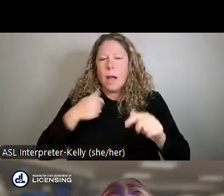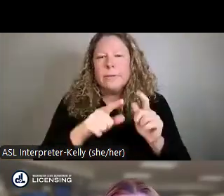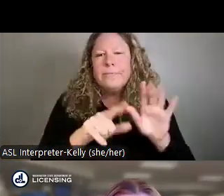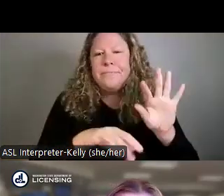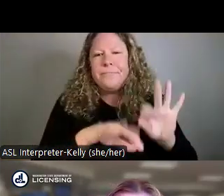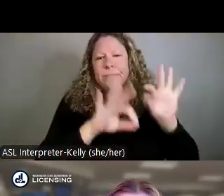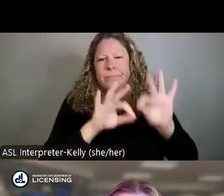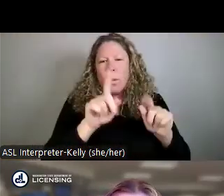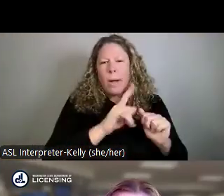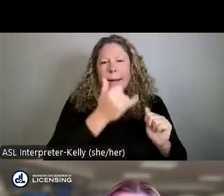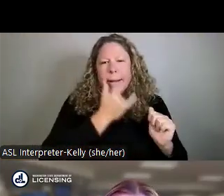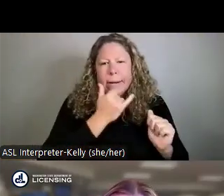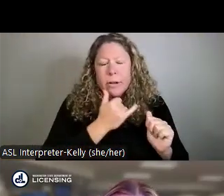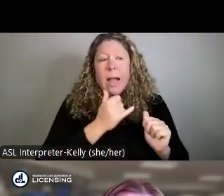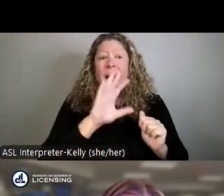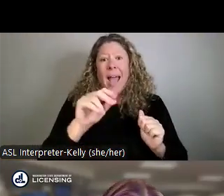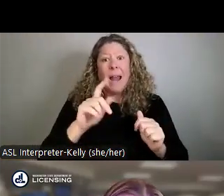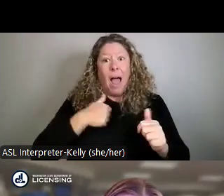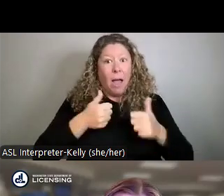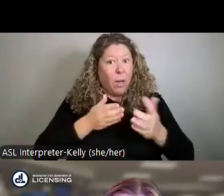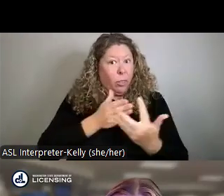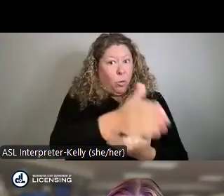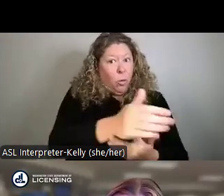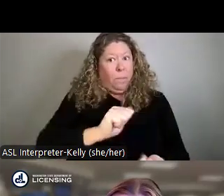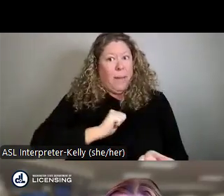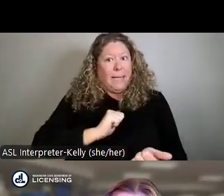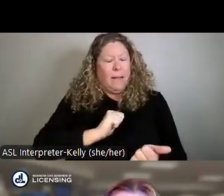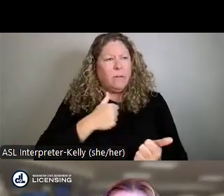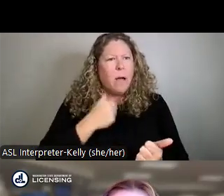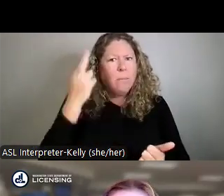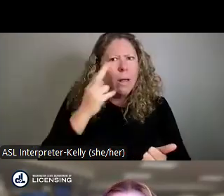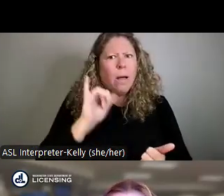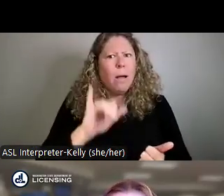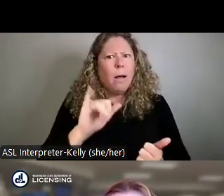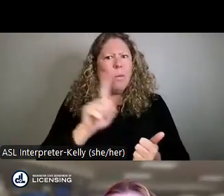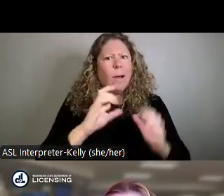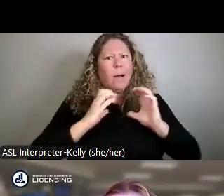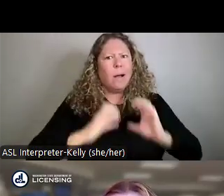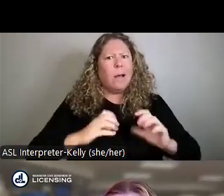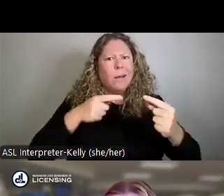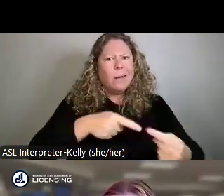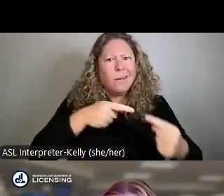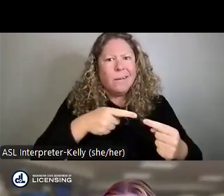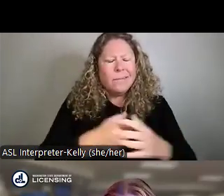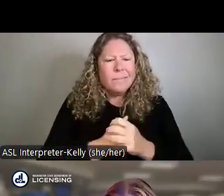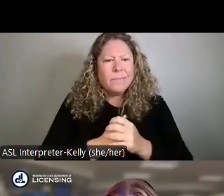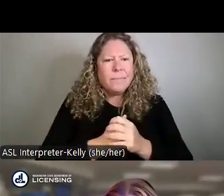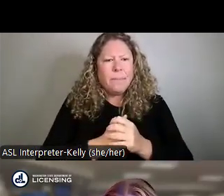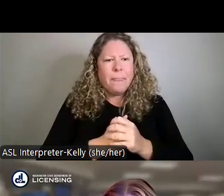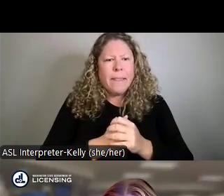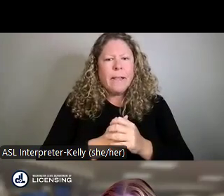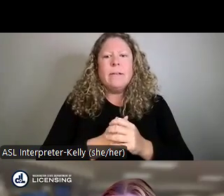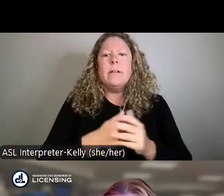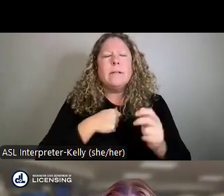I struggled, where I think our customers may also be struggling. I also reviewed relevant DOL web